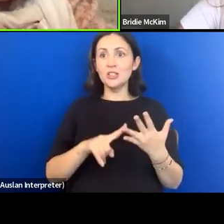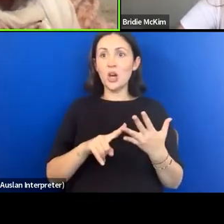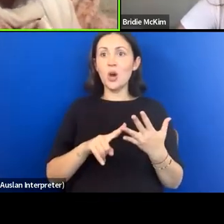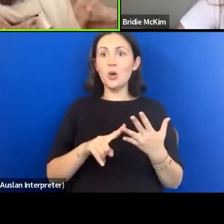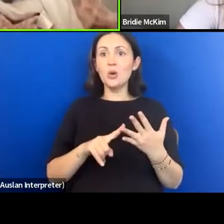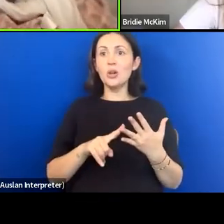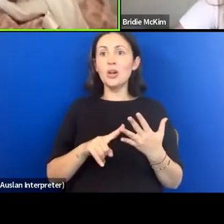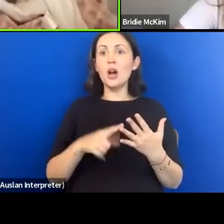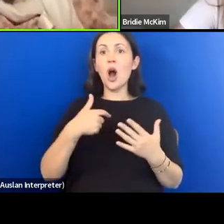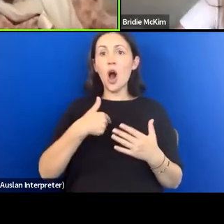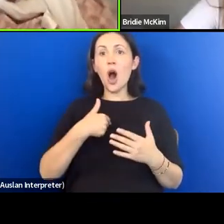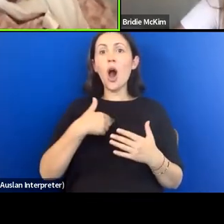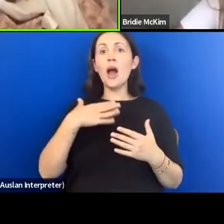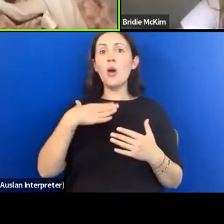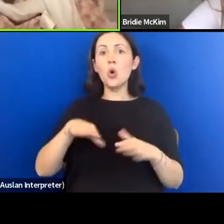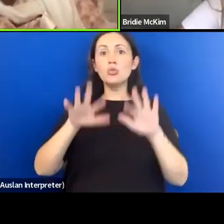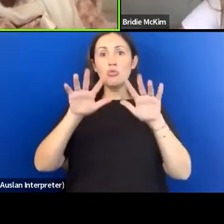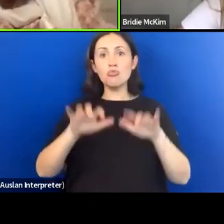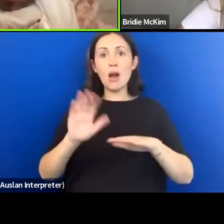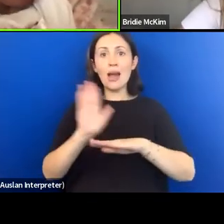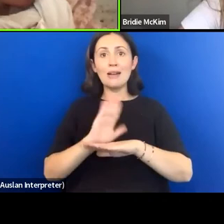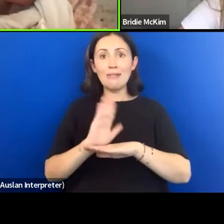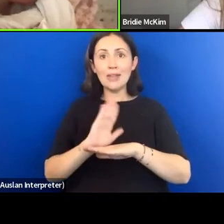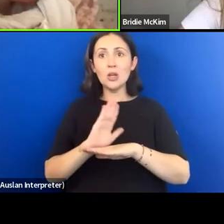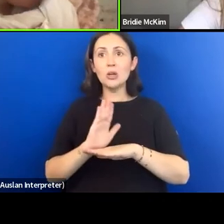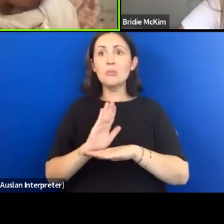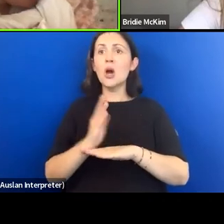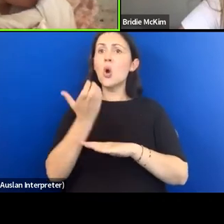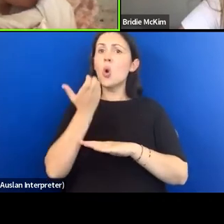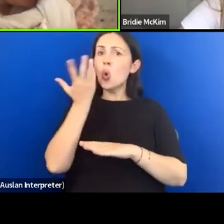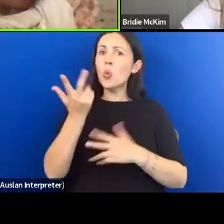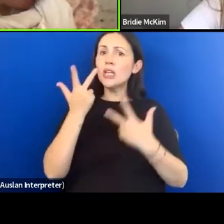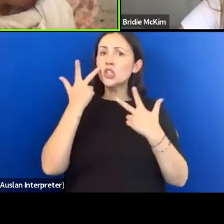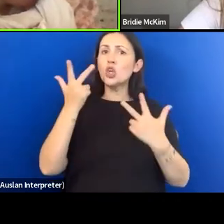what is truthful and what is most